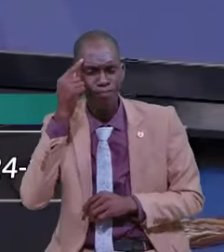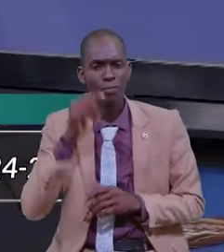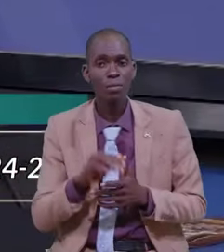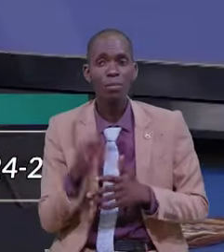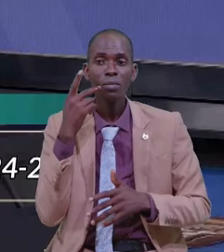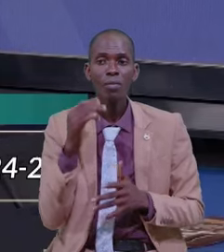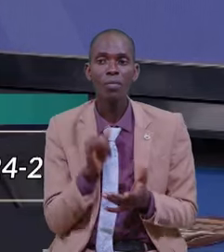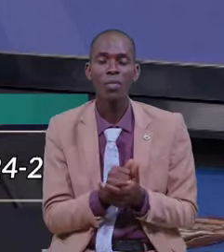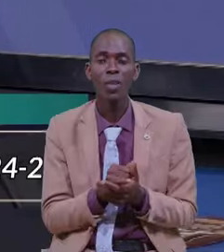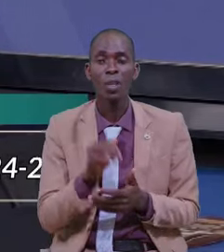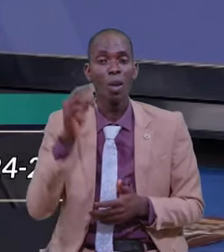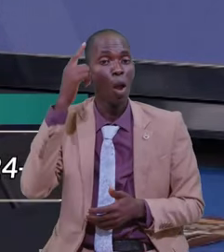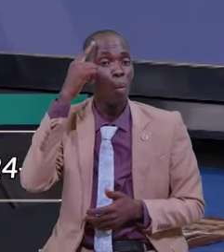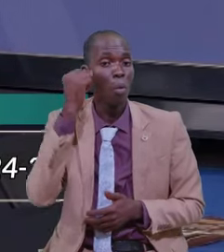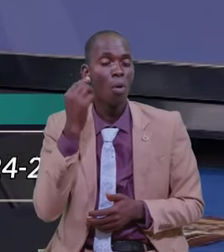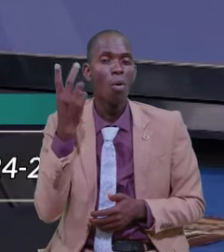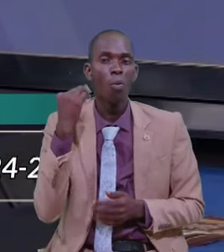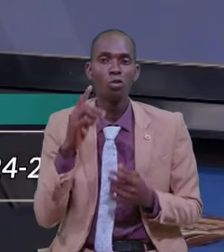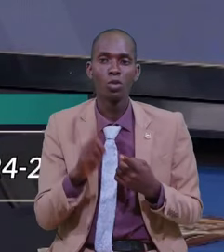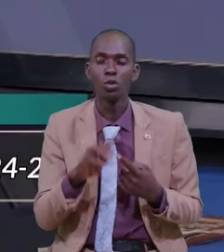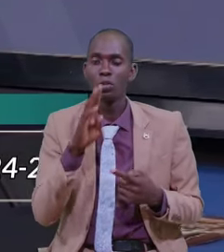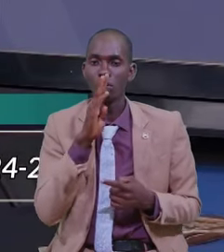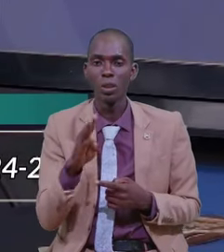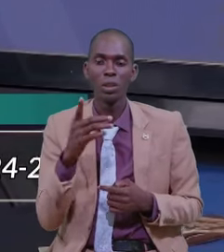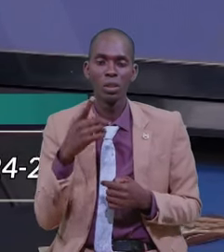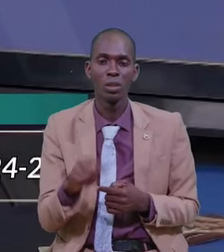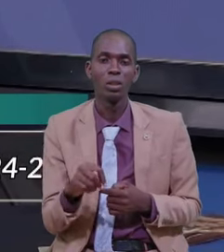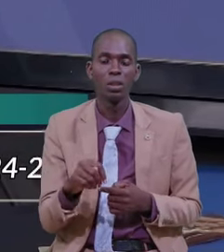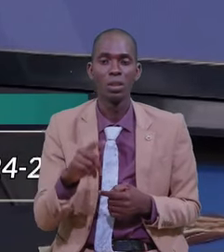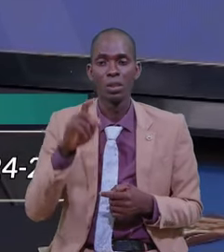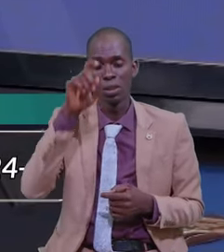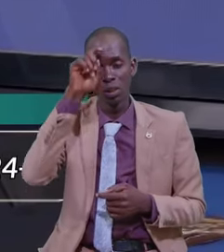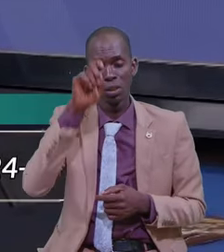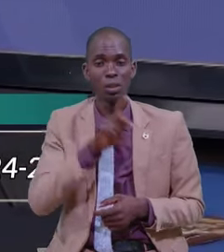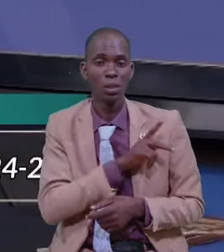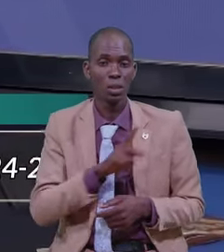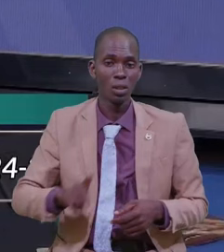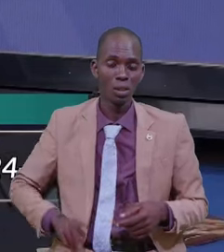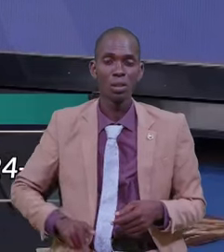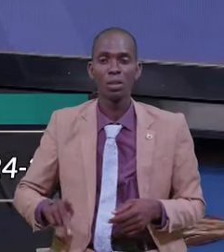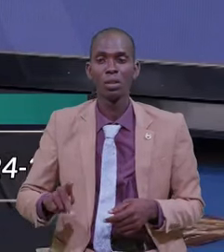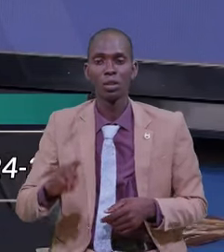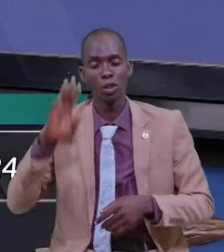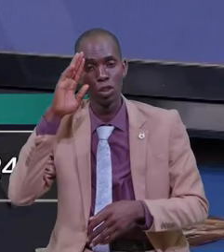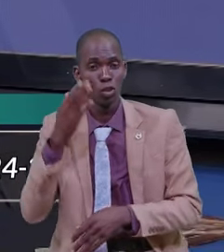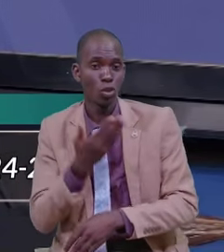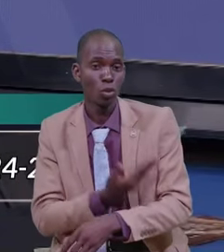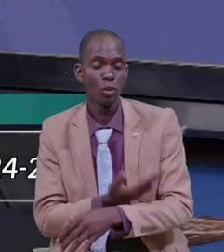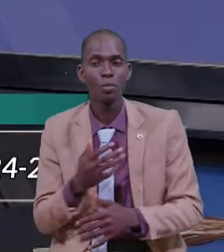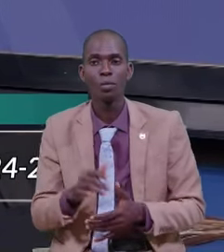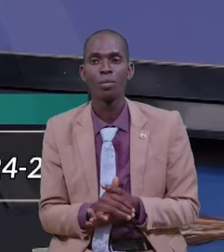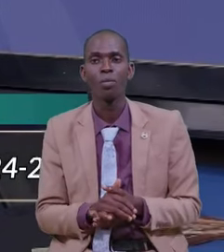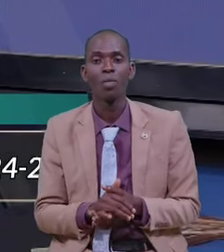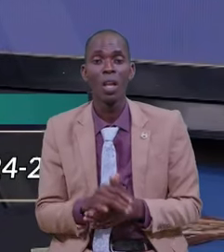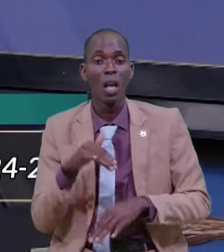be the Pharaoh's daughter's son. At that time, no part